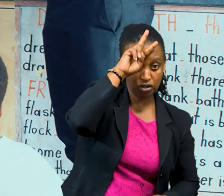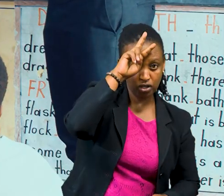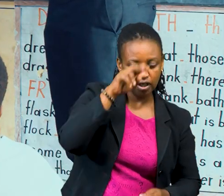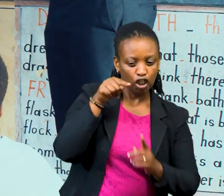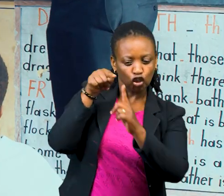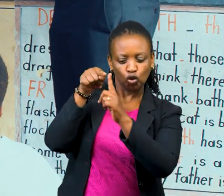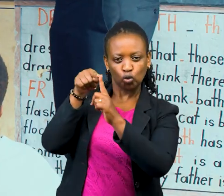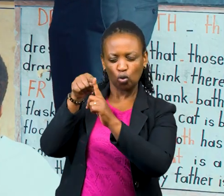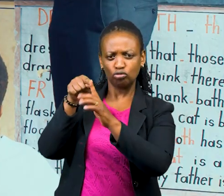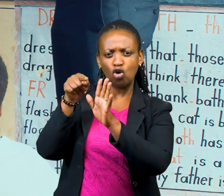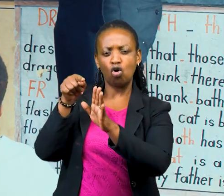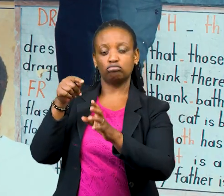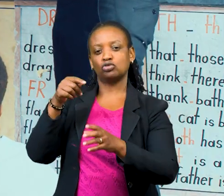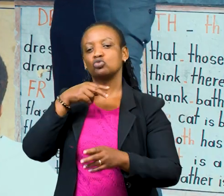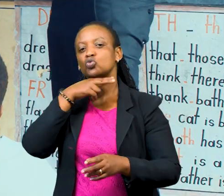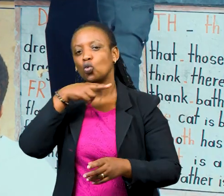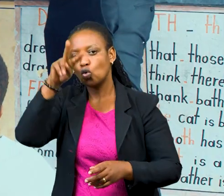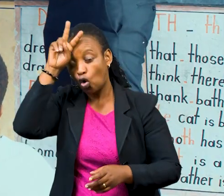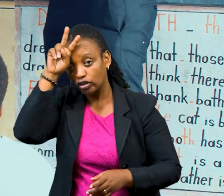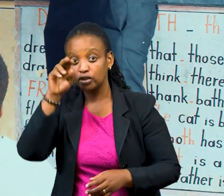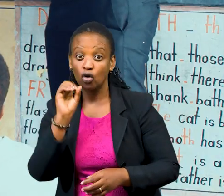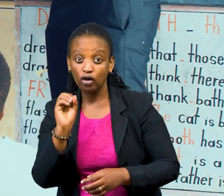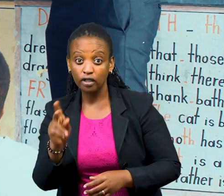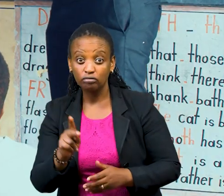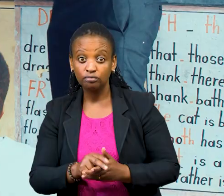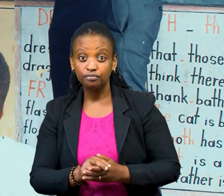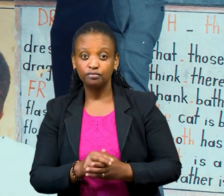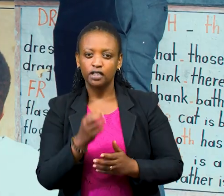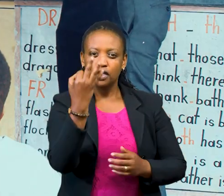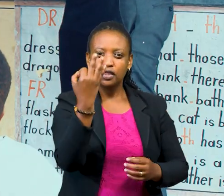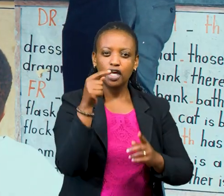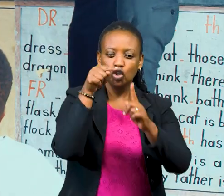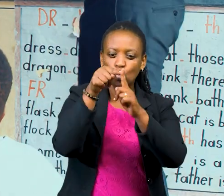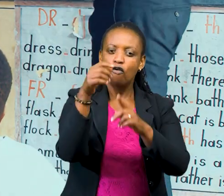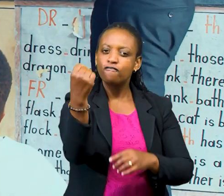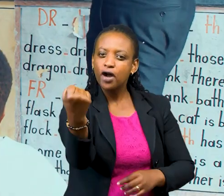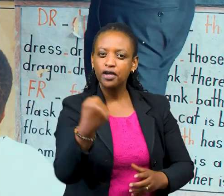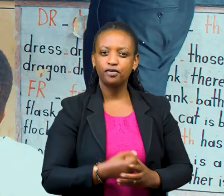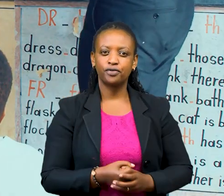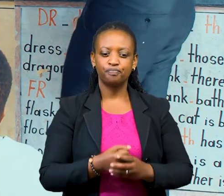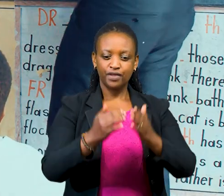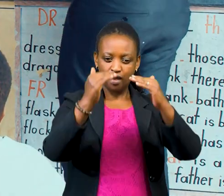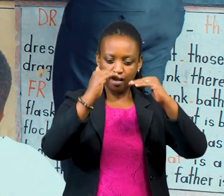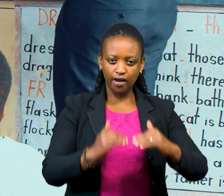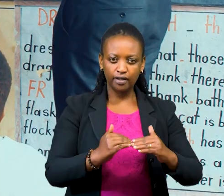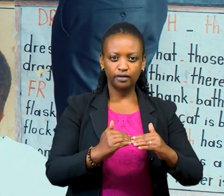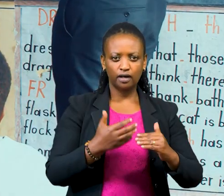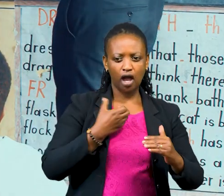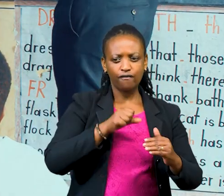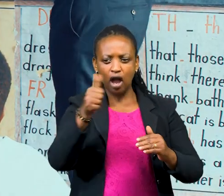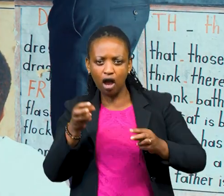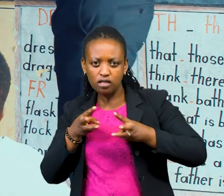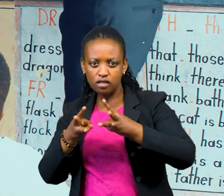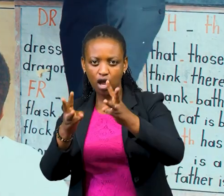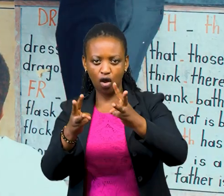to goats, okay, is 3 to 5. And then there is also